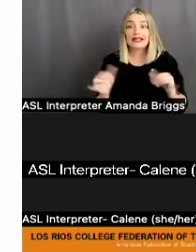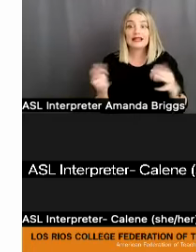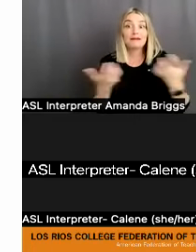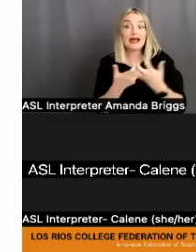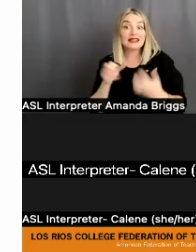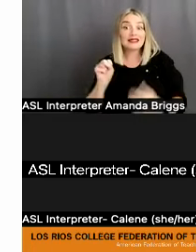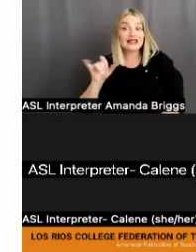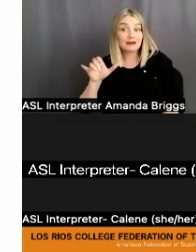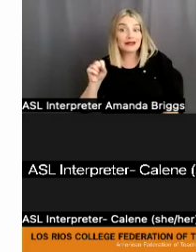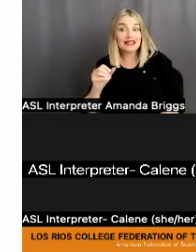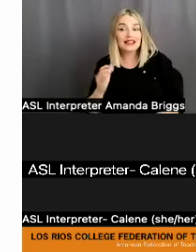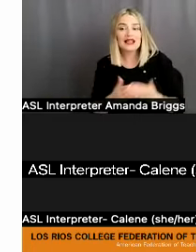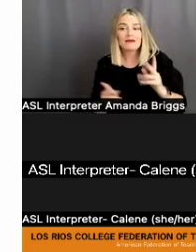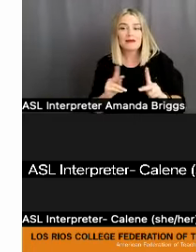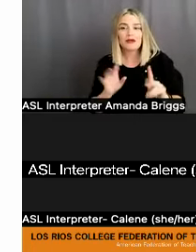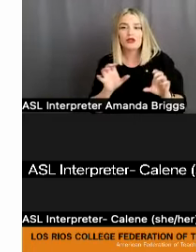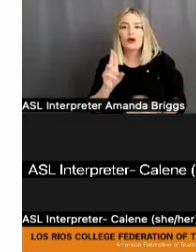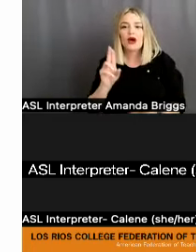do what we call ungrading.